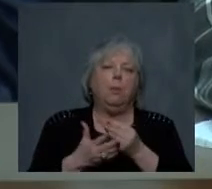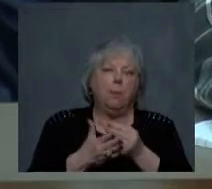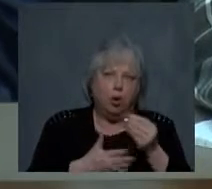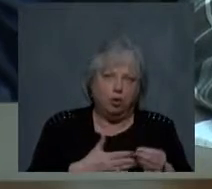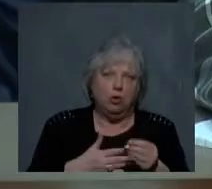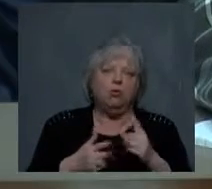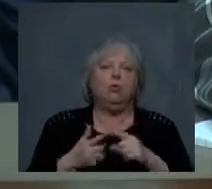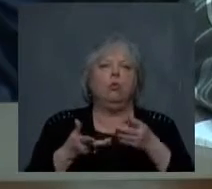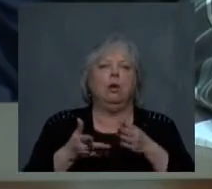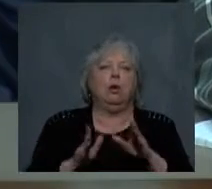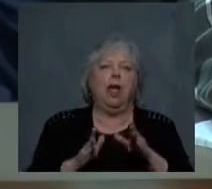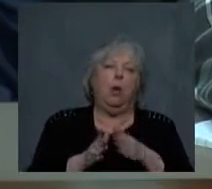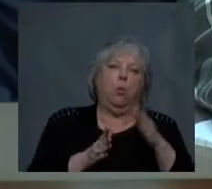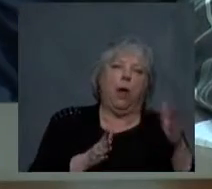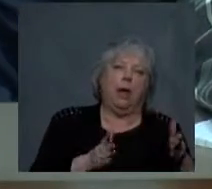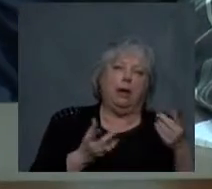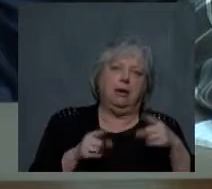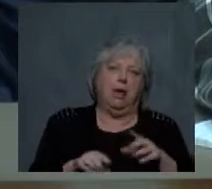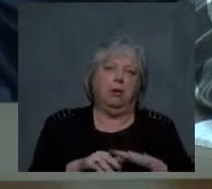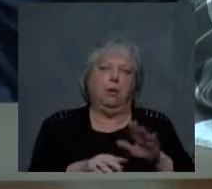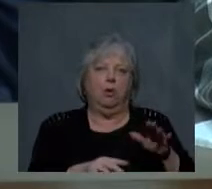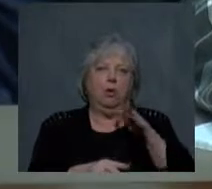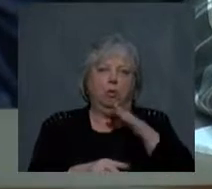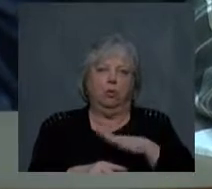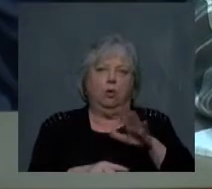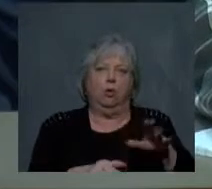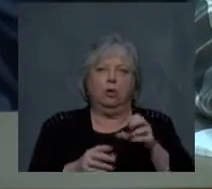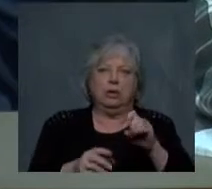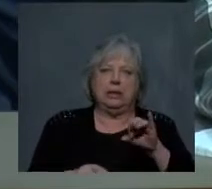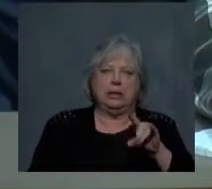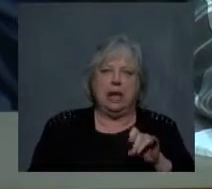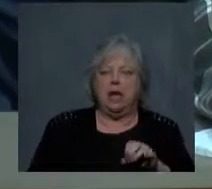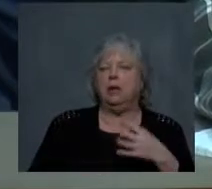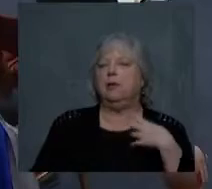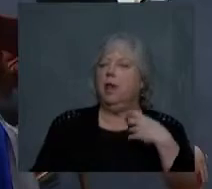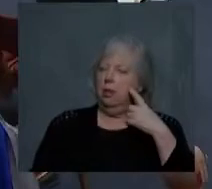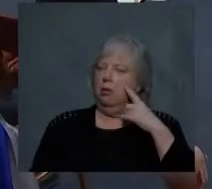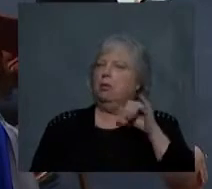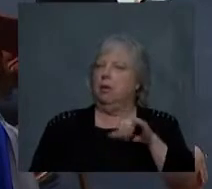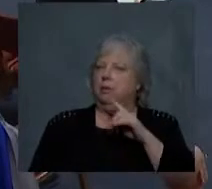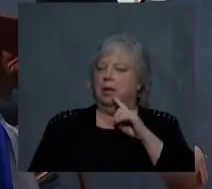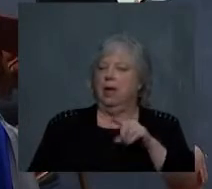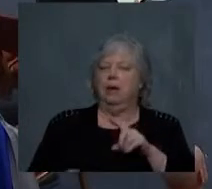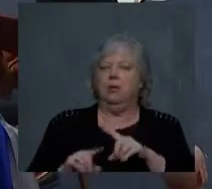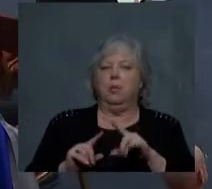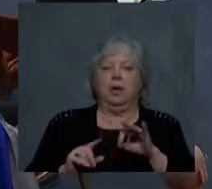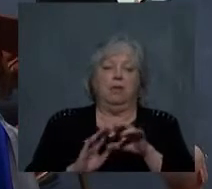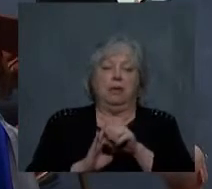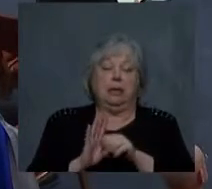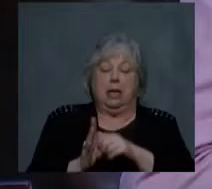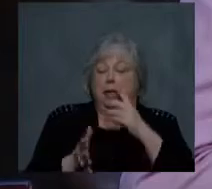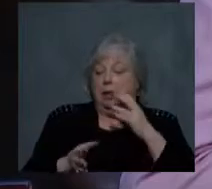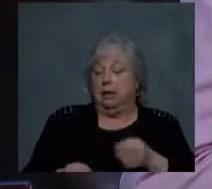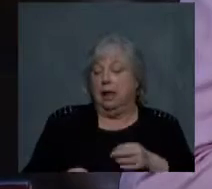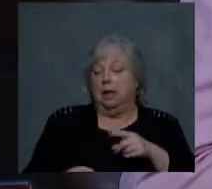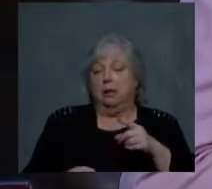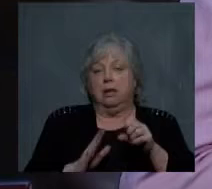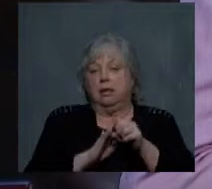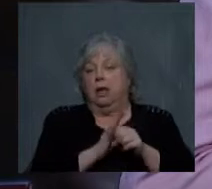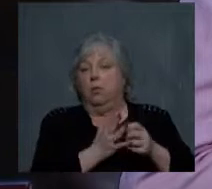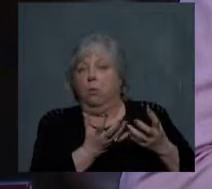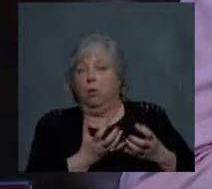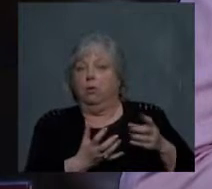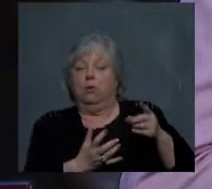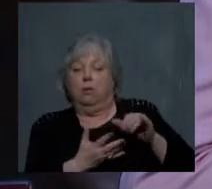allow the widening to occur on her side. So that's what I thought the answer was, and then the state determined they wanted to, that's the state. The state